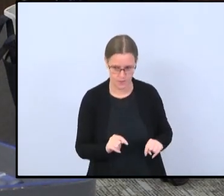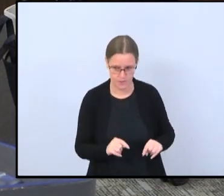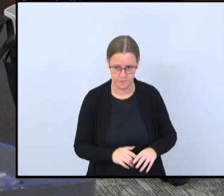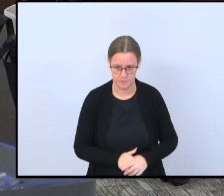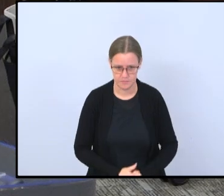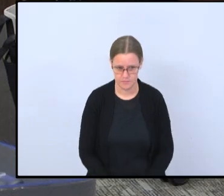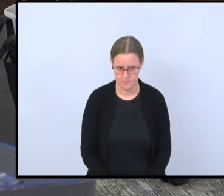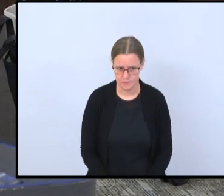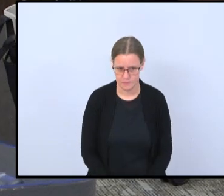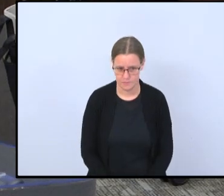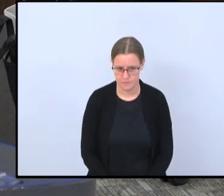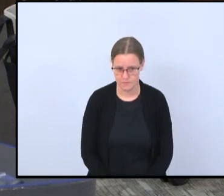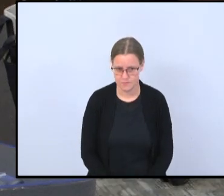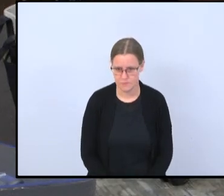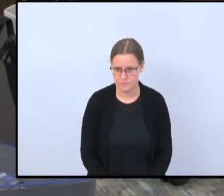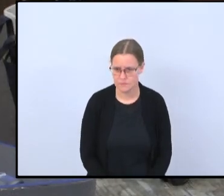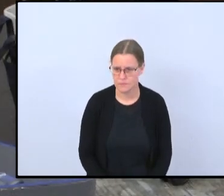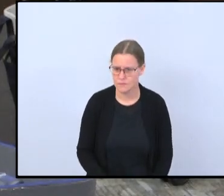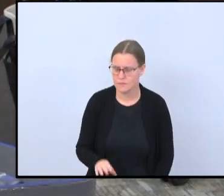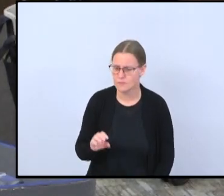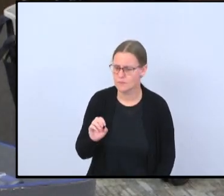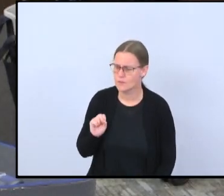answers.